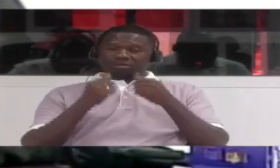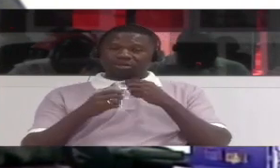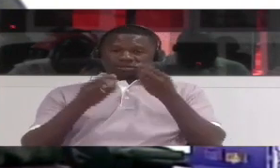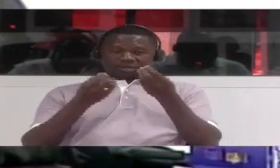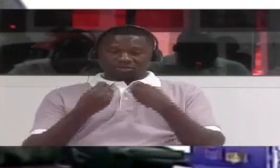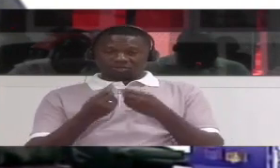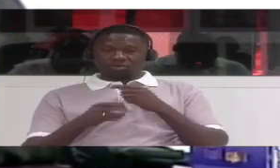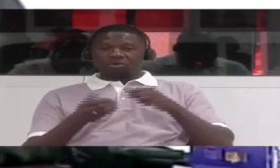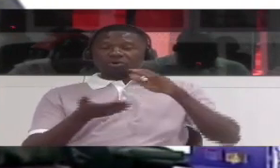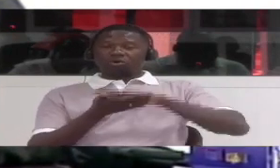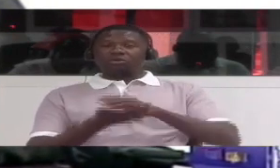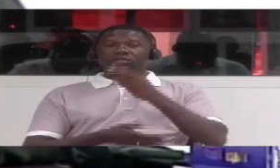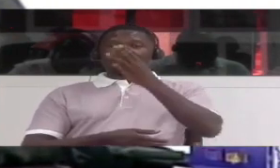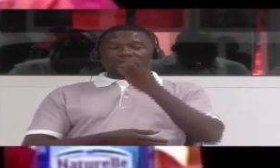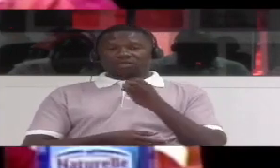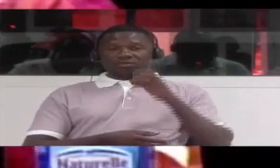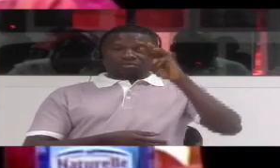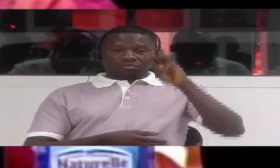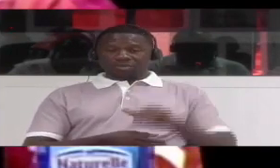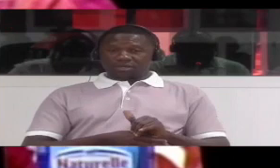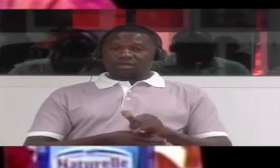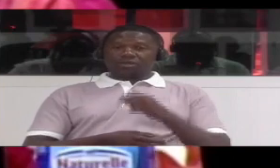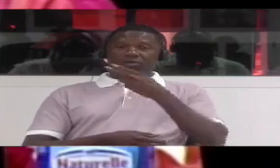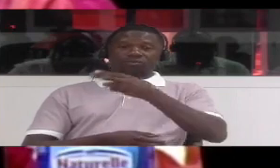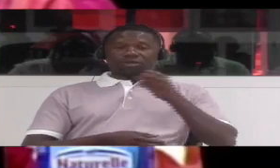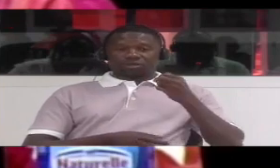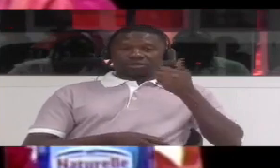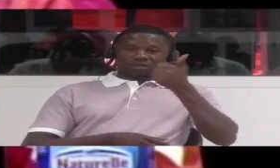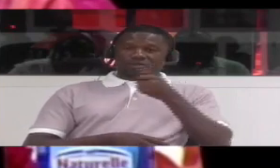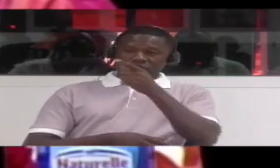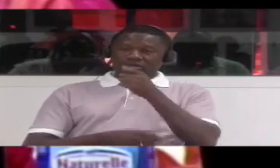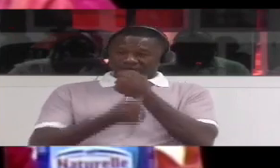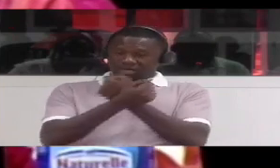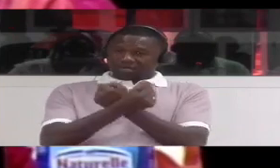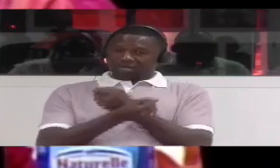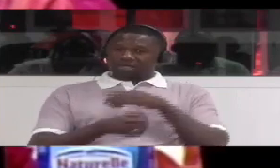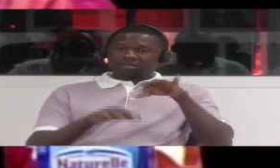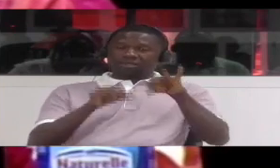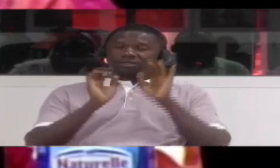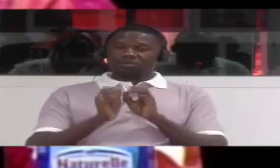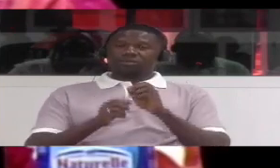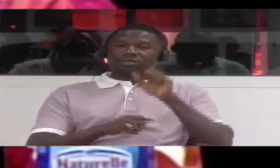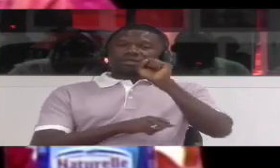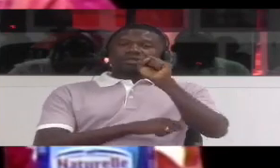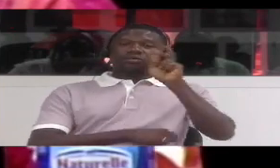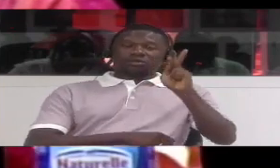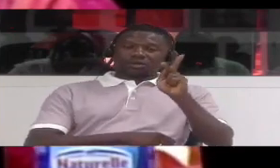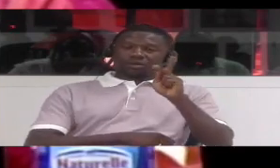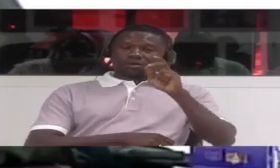on 30th May 2006, you were arrested and taken to Serekunda Police